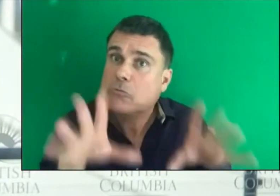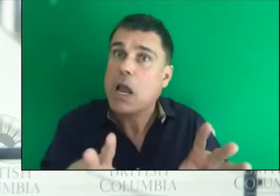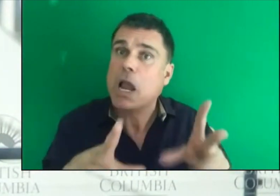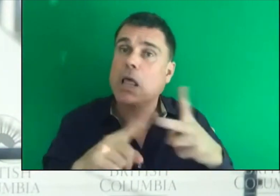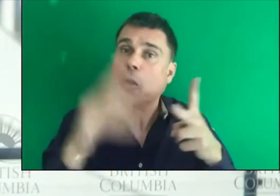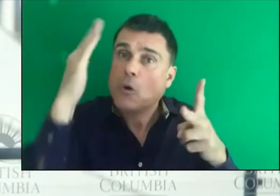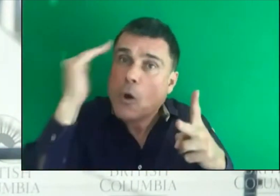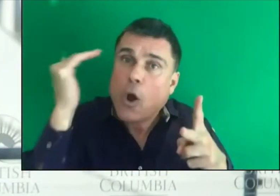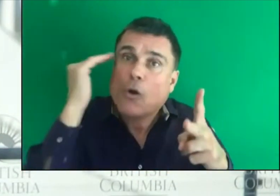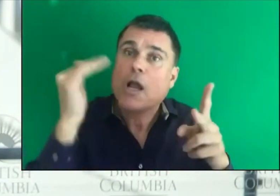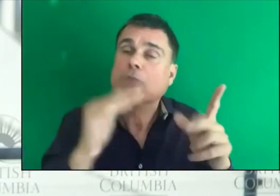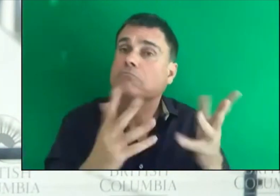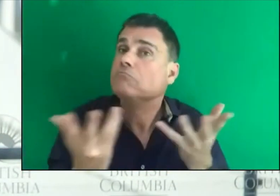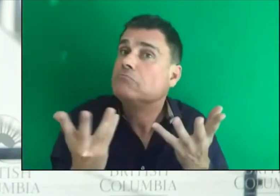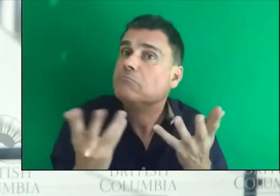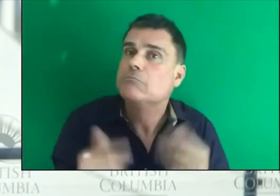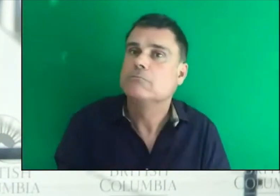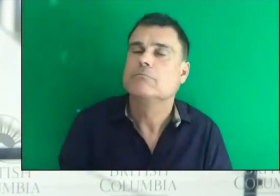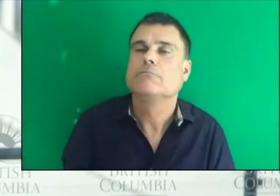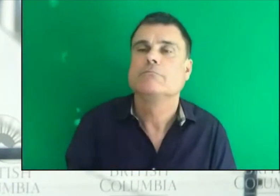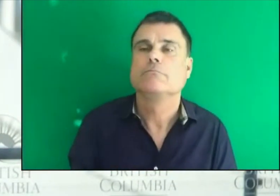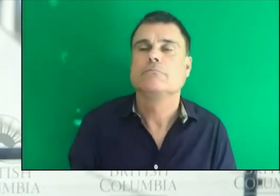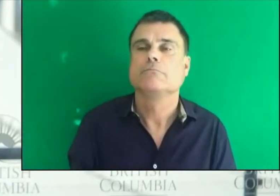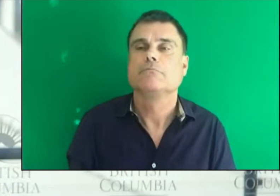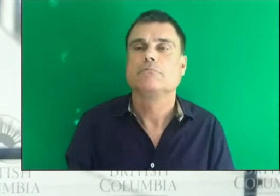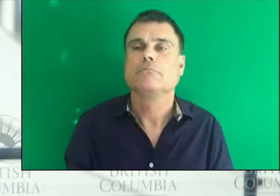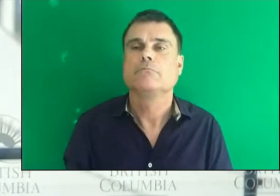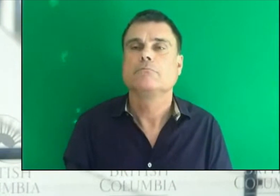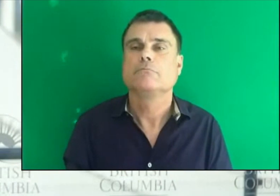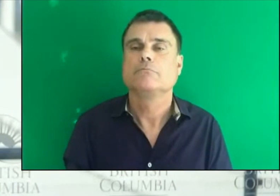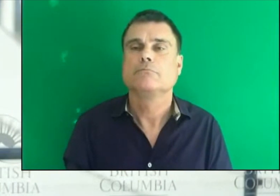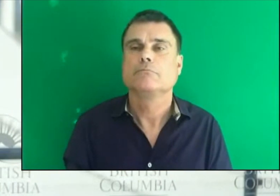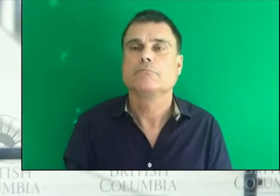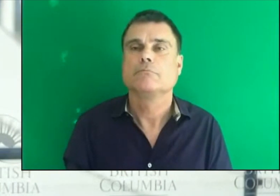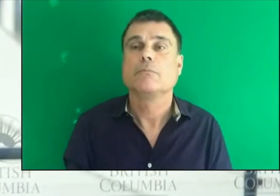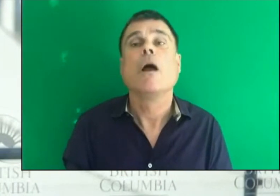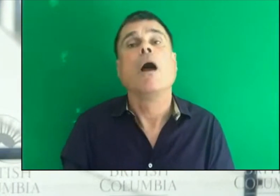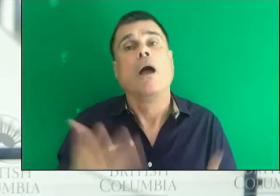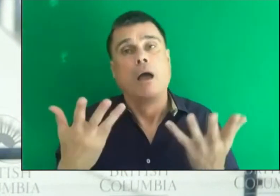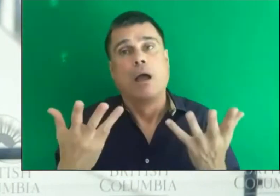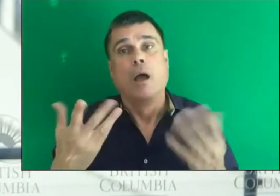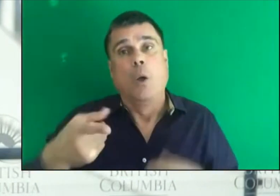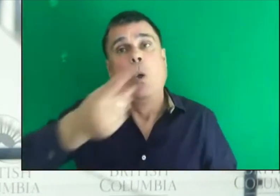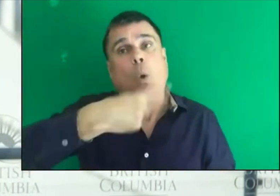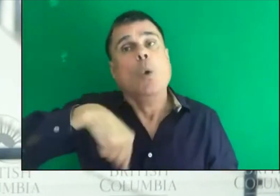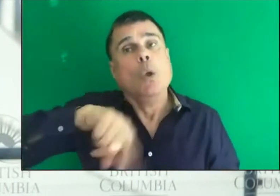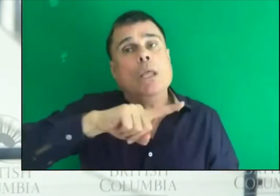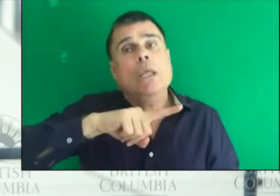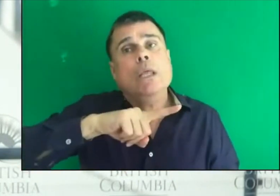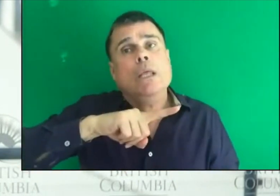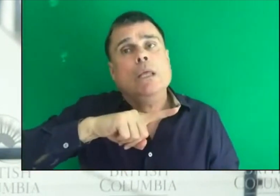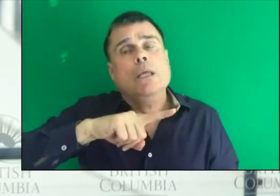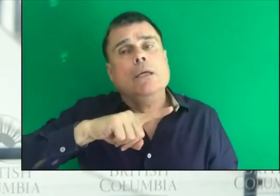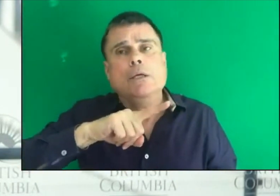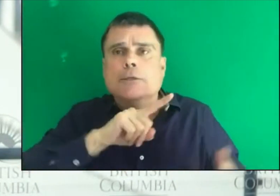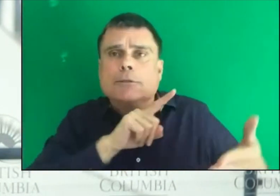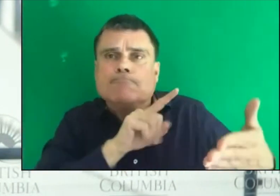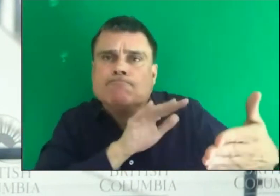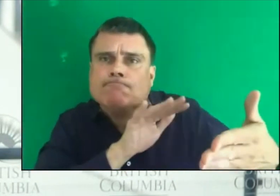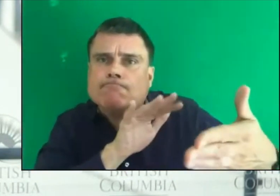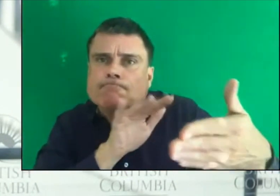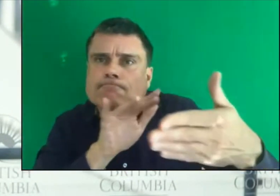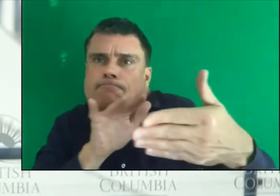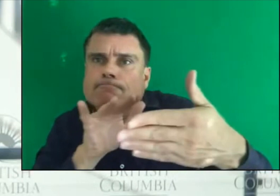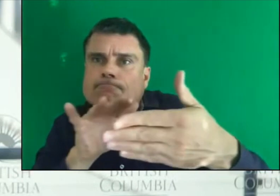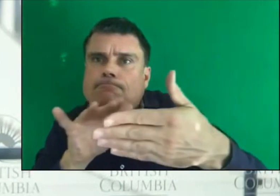South Korea, which have used, tracing apps, which maybe has a little bit of invasiveness to it, to really knock down the